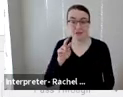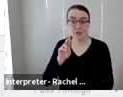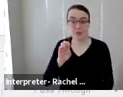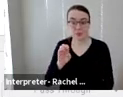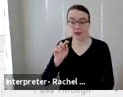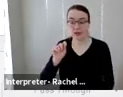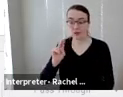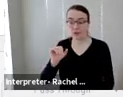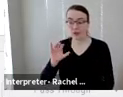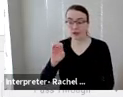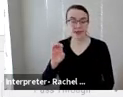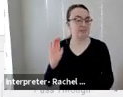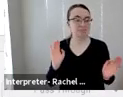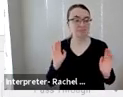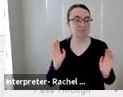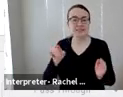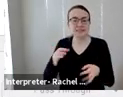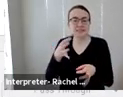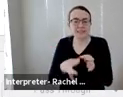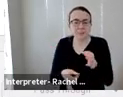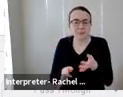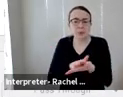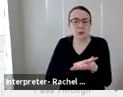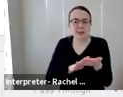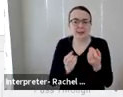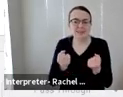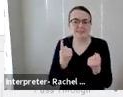simple, clean, and it's an underlay,